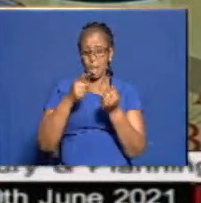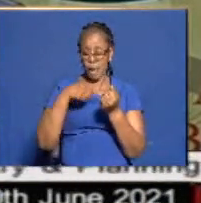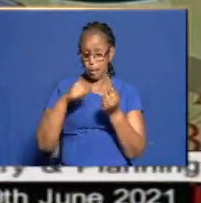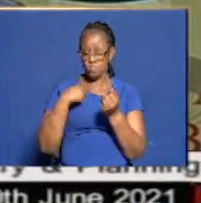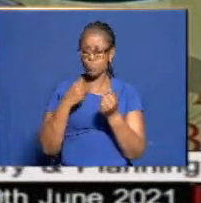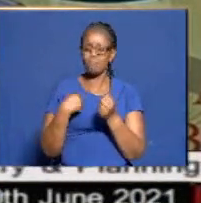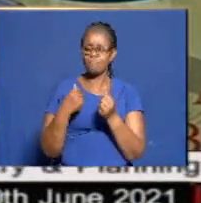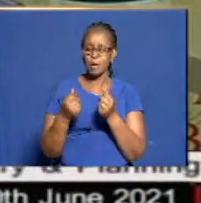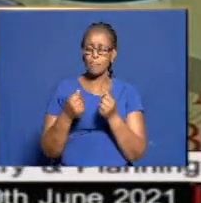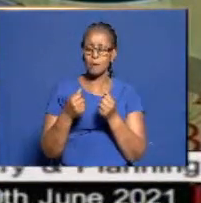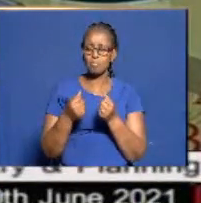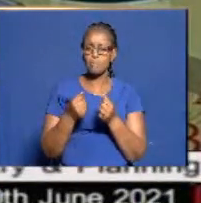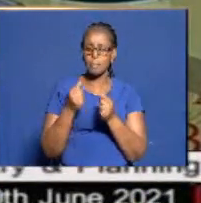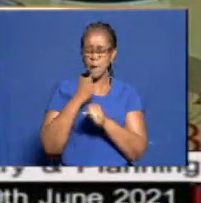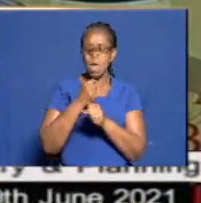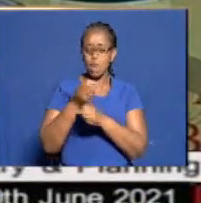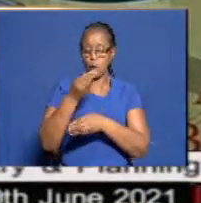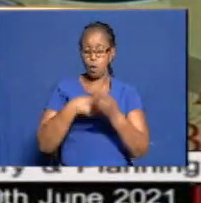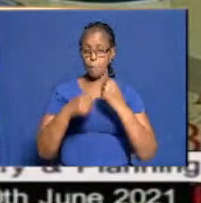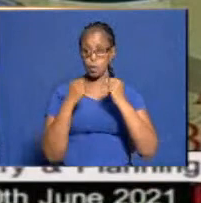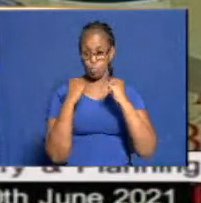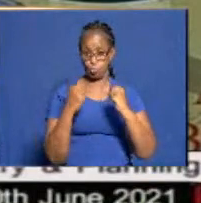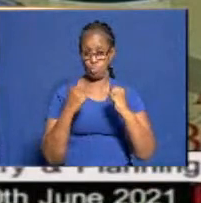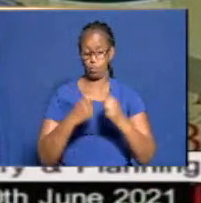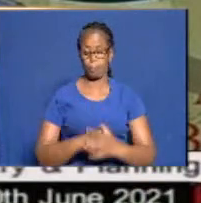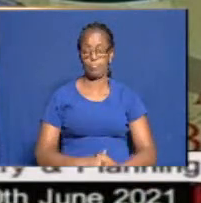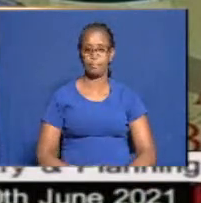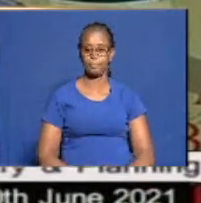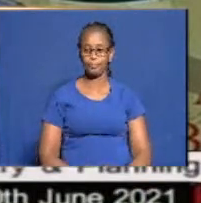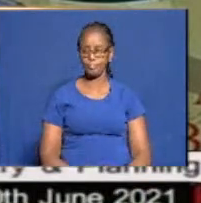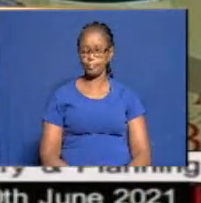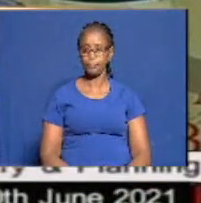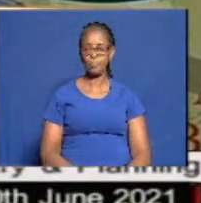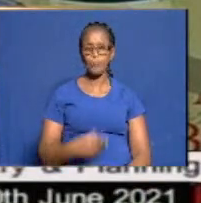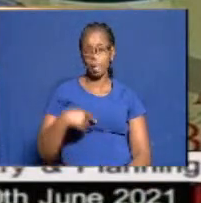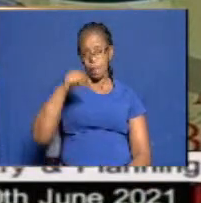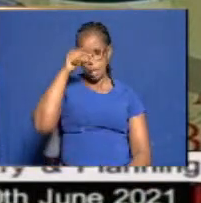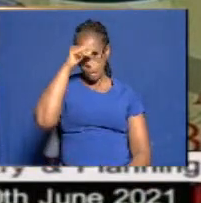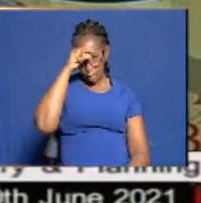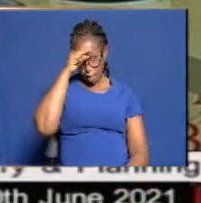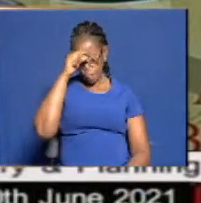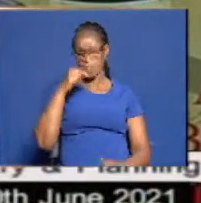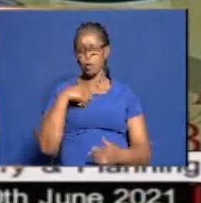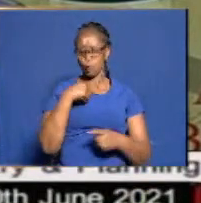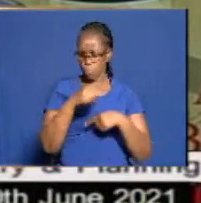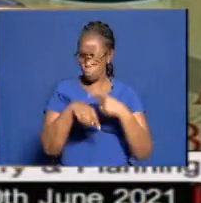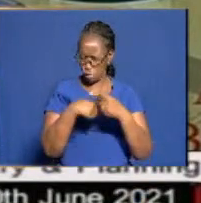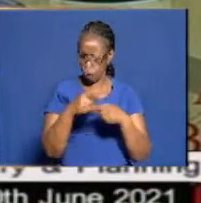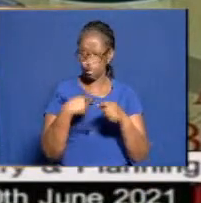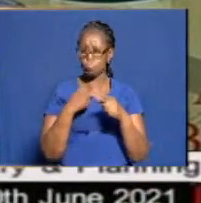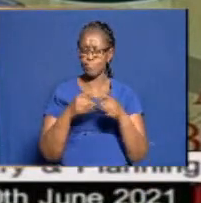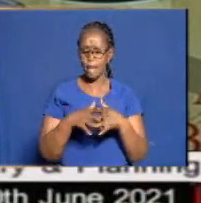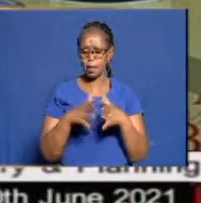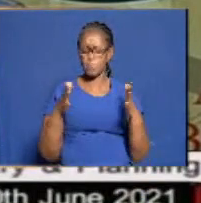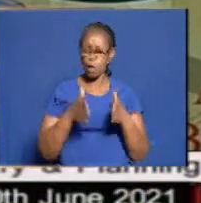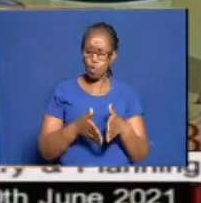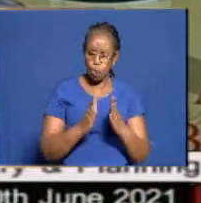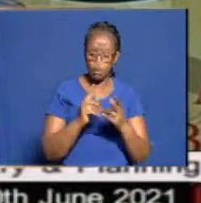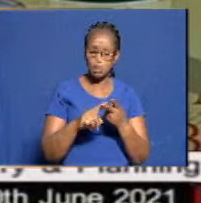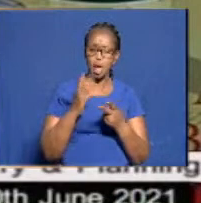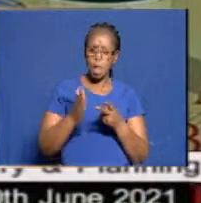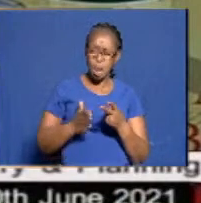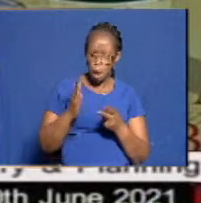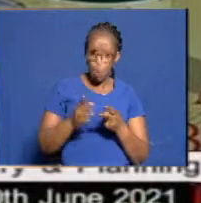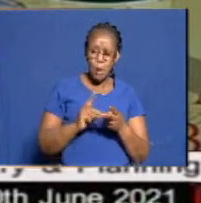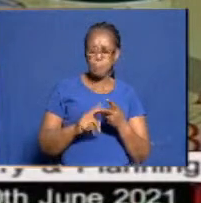recovery. Mr. Speaker, the government continues to expand critical infrastructure in roads, rails, sea